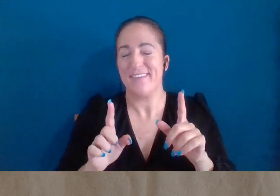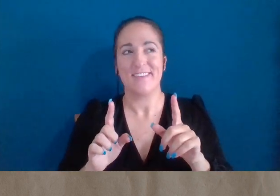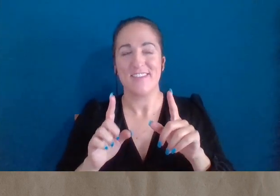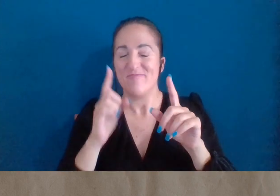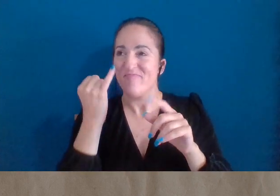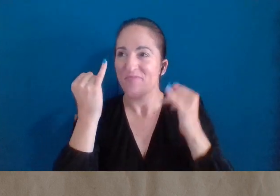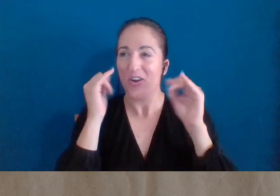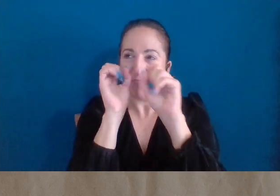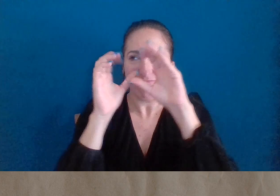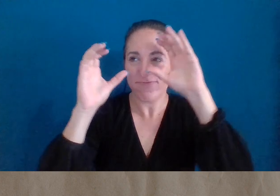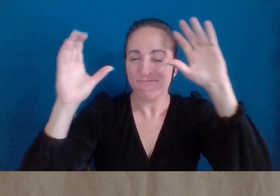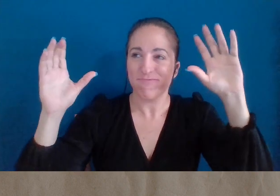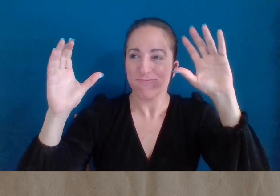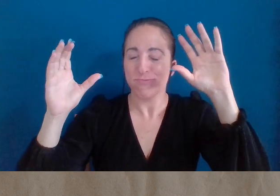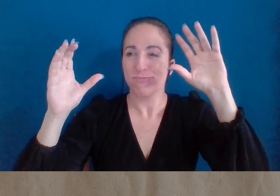I'll add a hole right there,